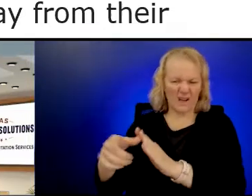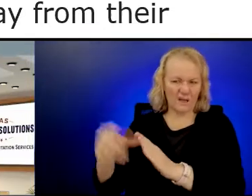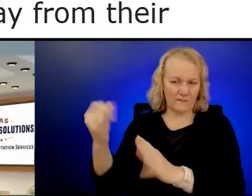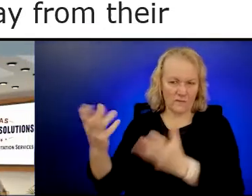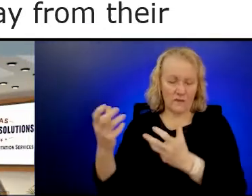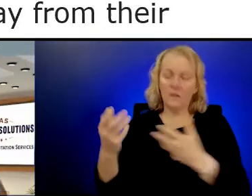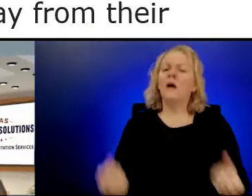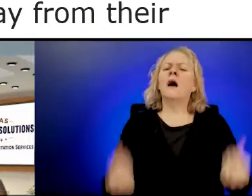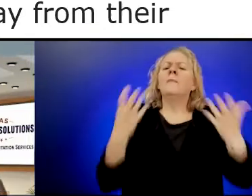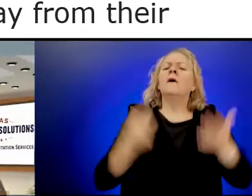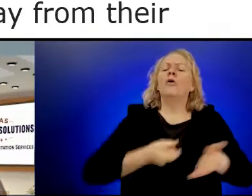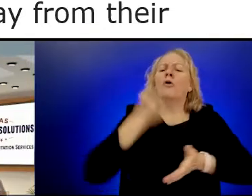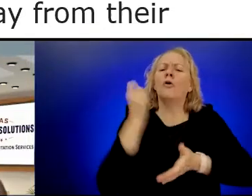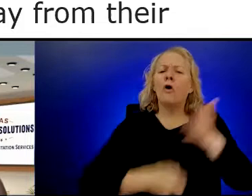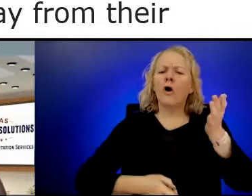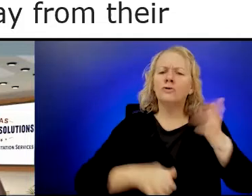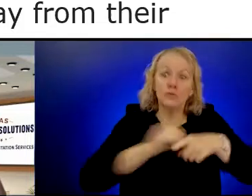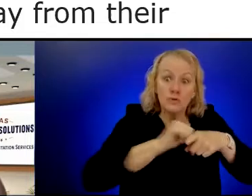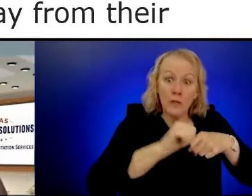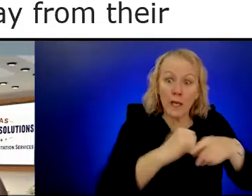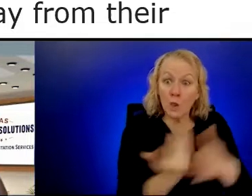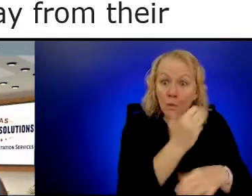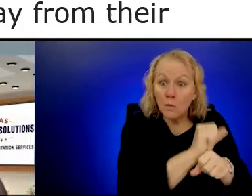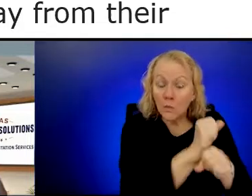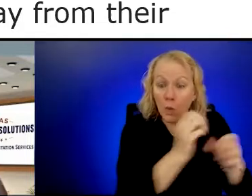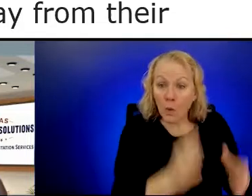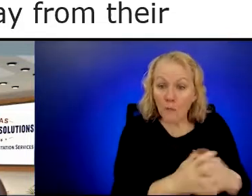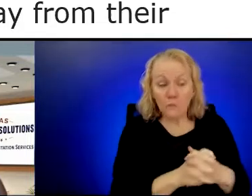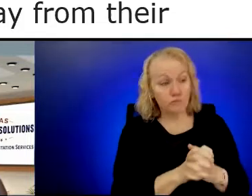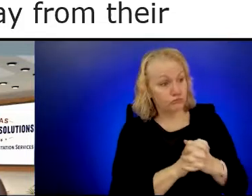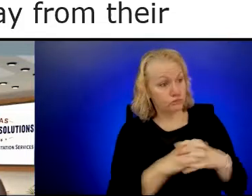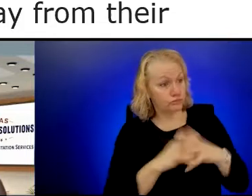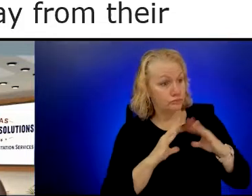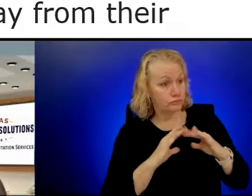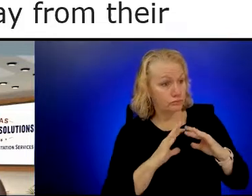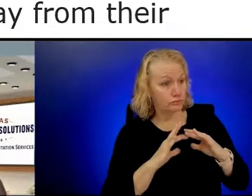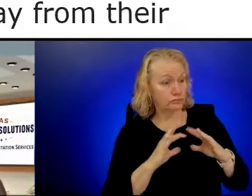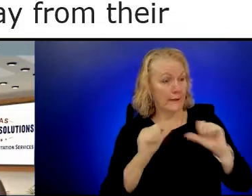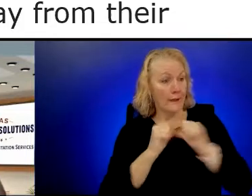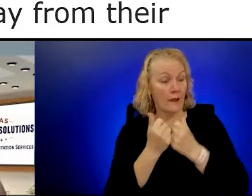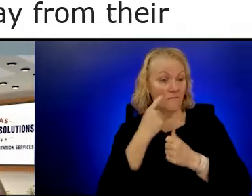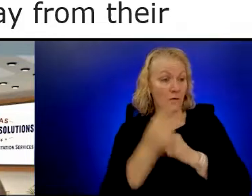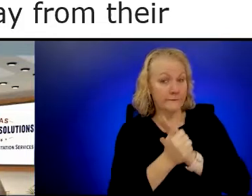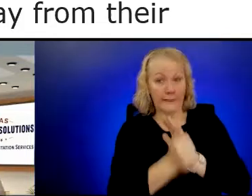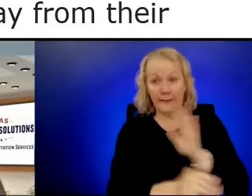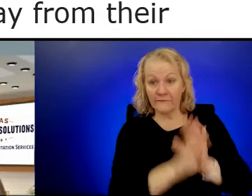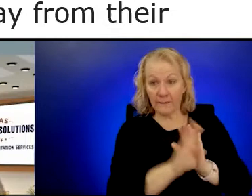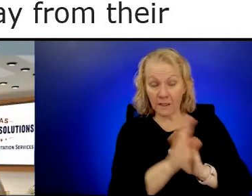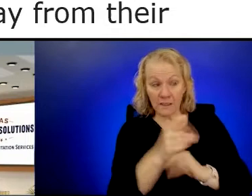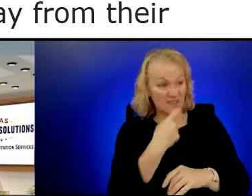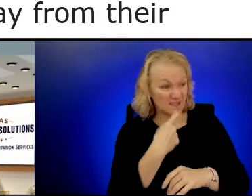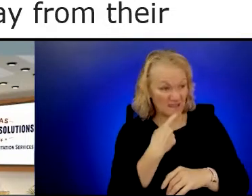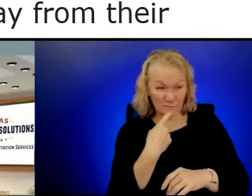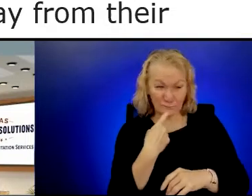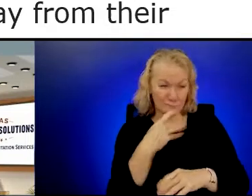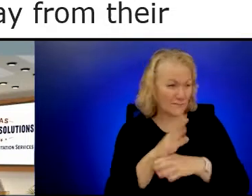how much does it cost to train an employee? Well, according to the Association for Talent Development, organizations